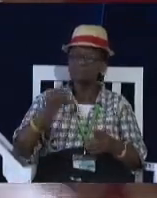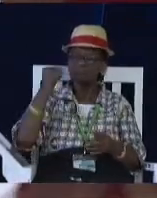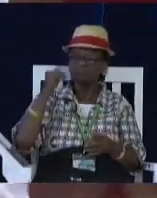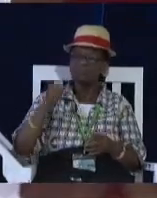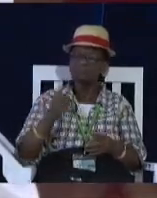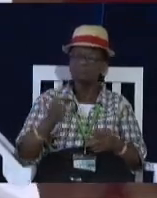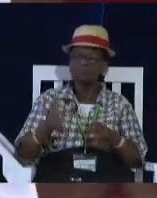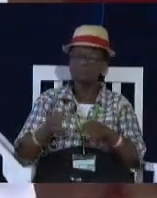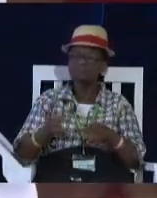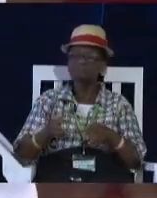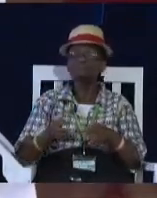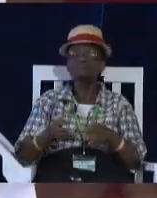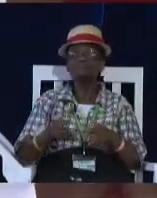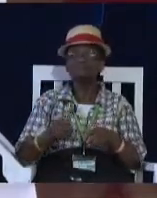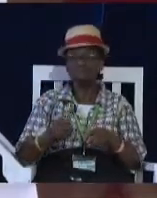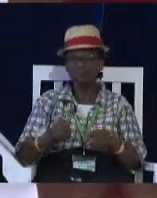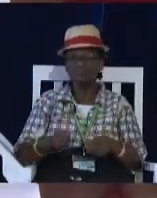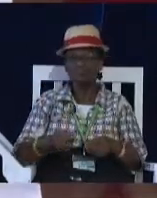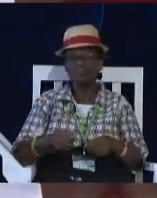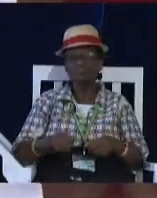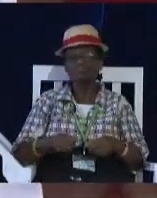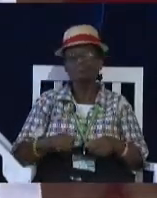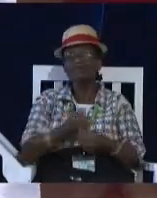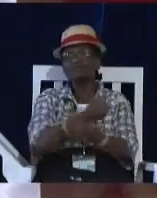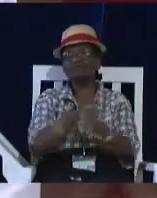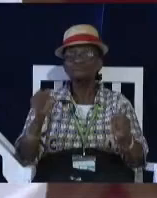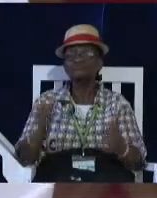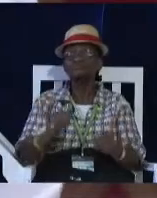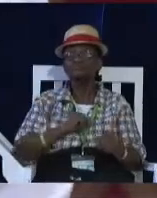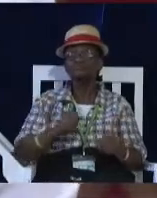We received it by faith.